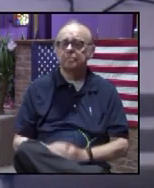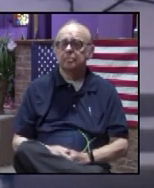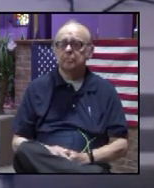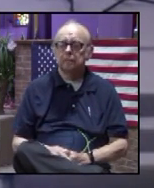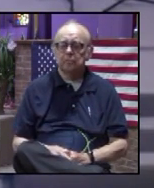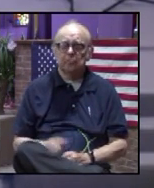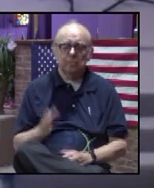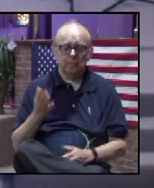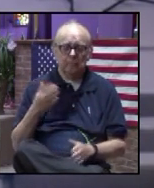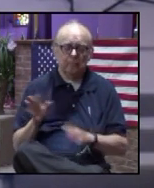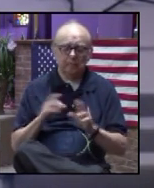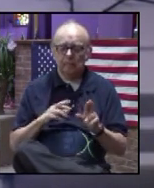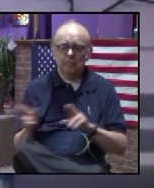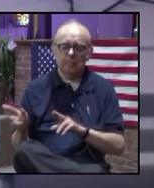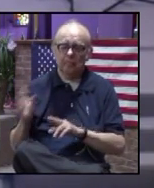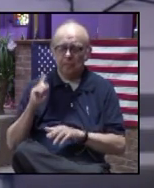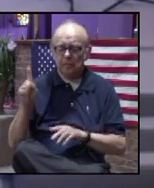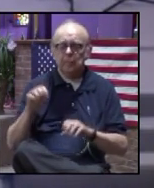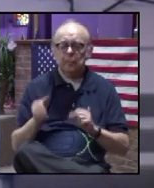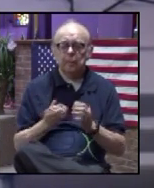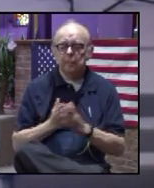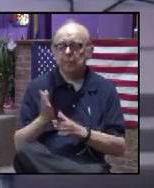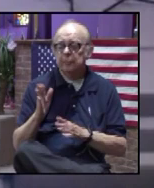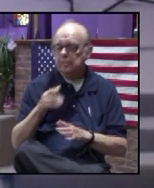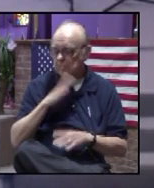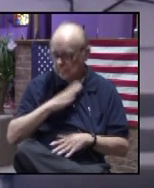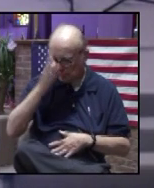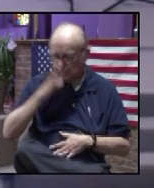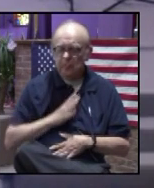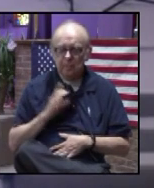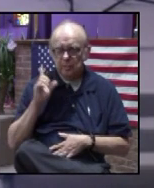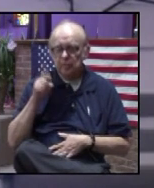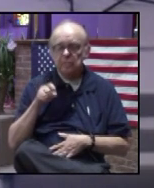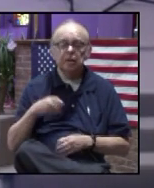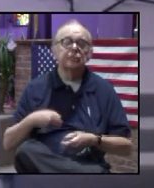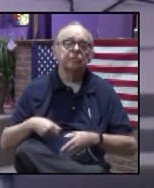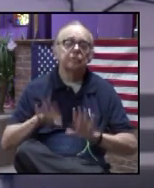In order to get ready for your breakthrough, ladies and gentlemen, you got to surrender.